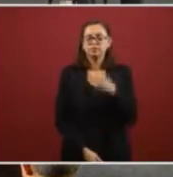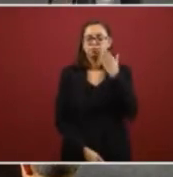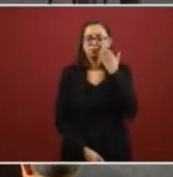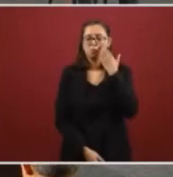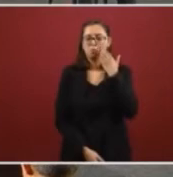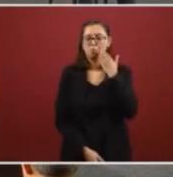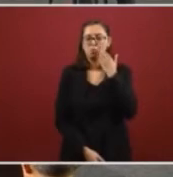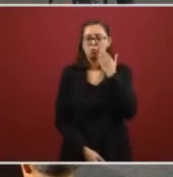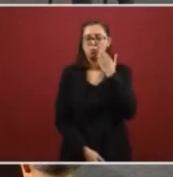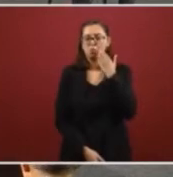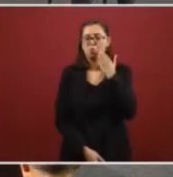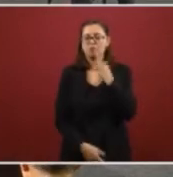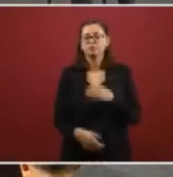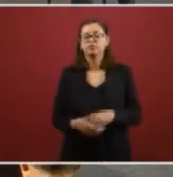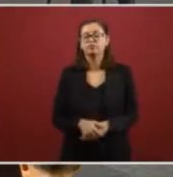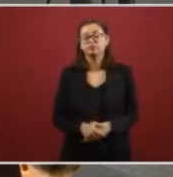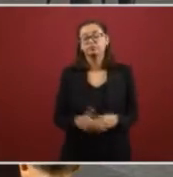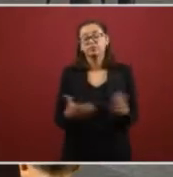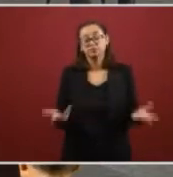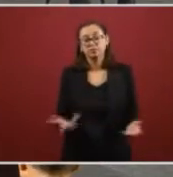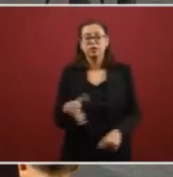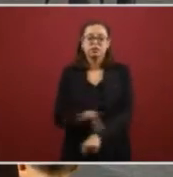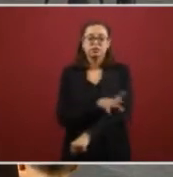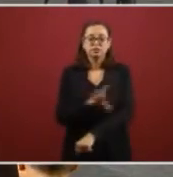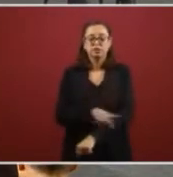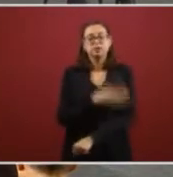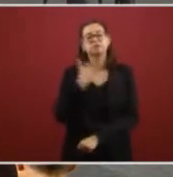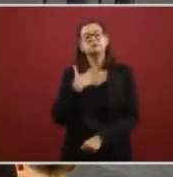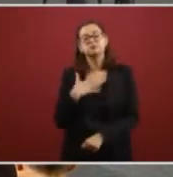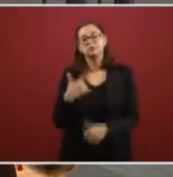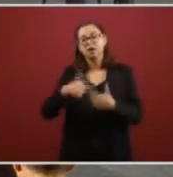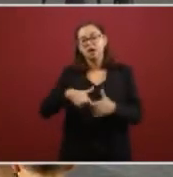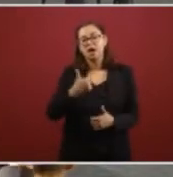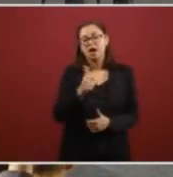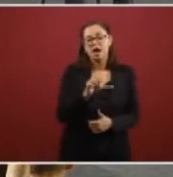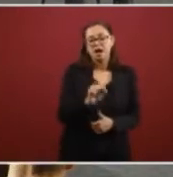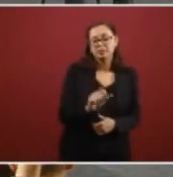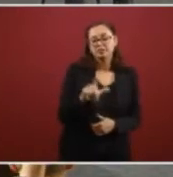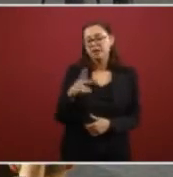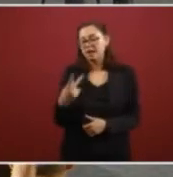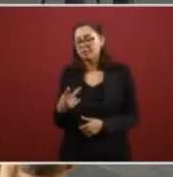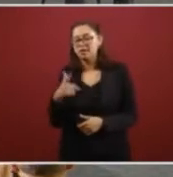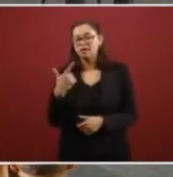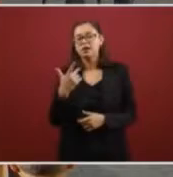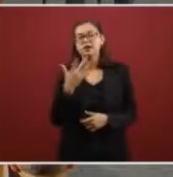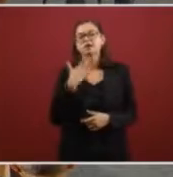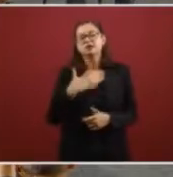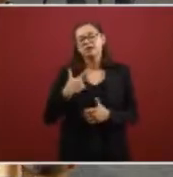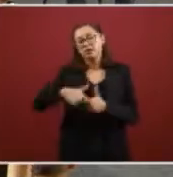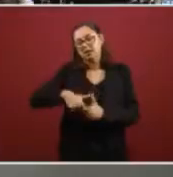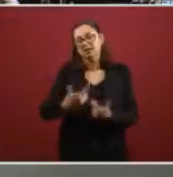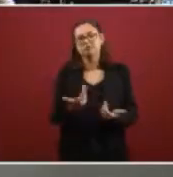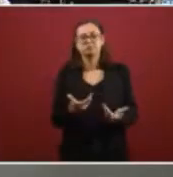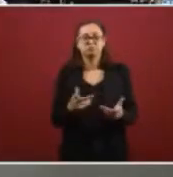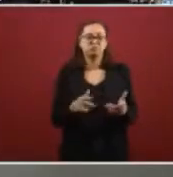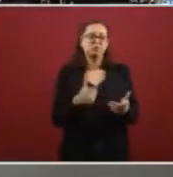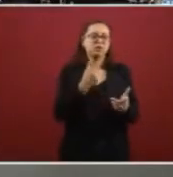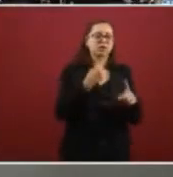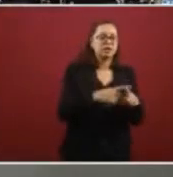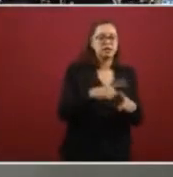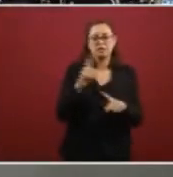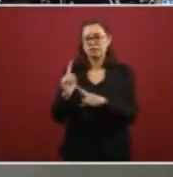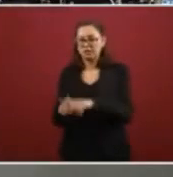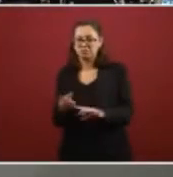So that's the who's who on the prices of combustibles. And if you would like, we'll go ahead